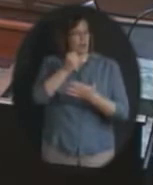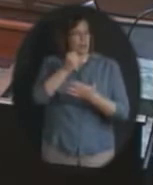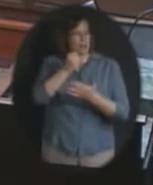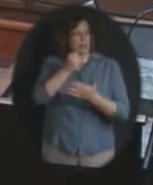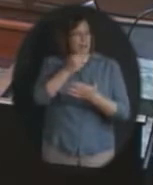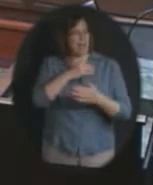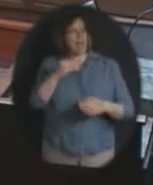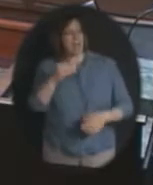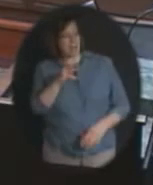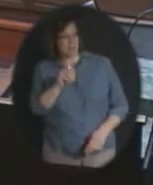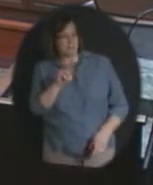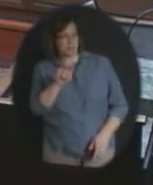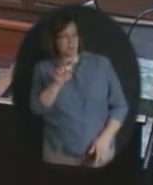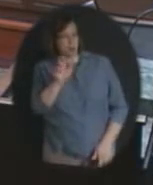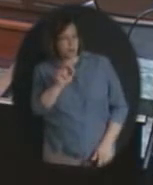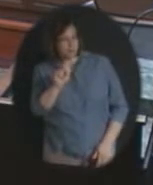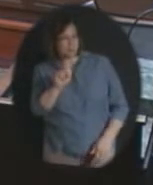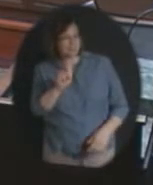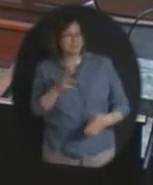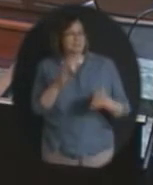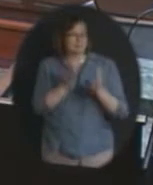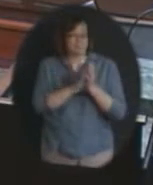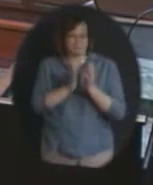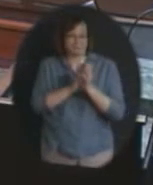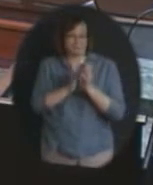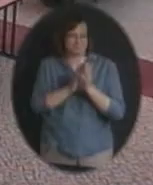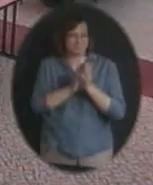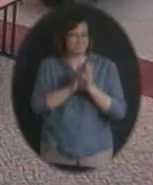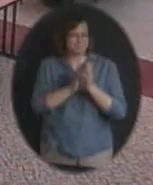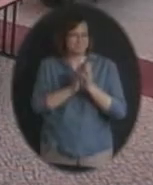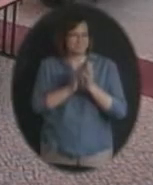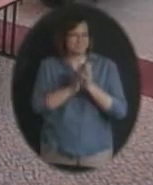And Ms. Martin. And he and I were running, thank you.